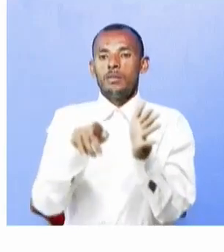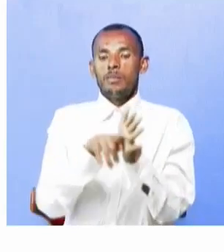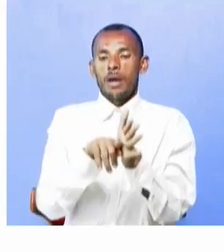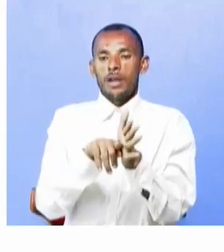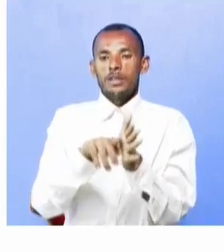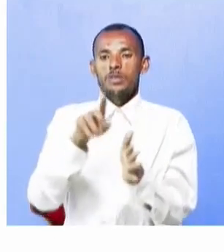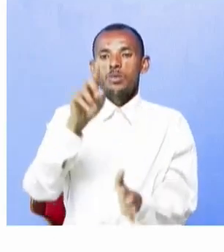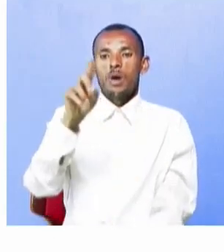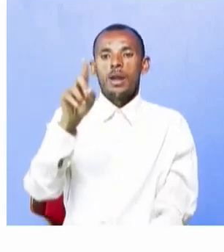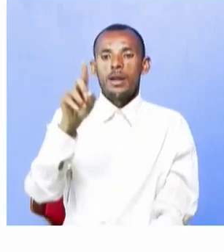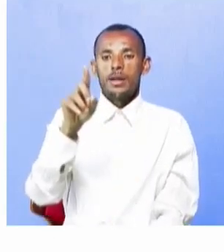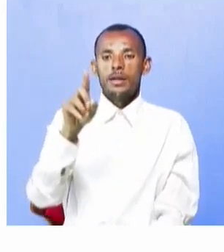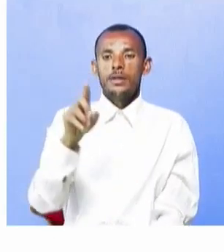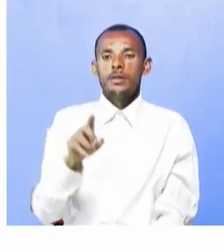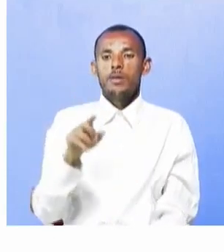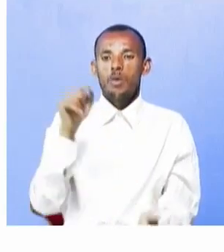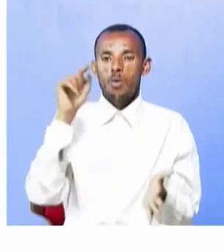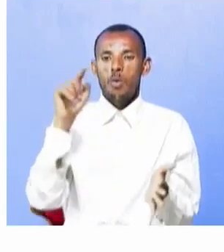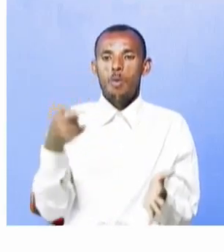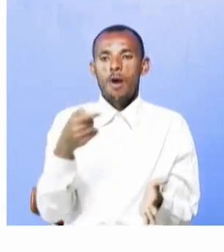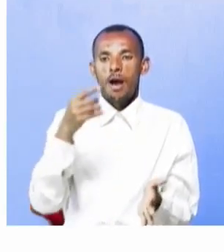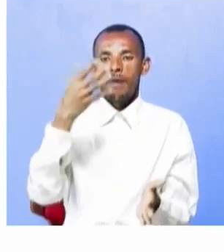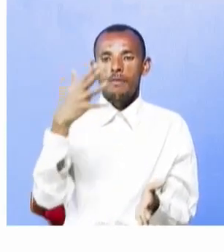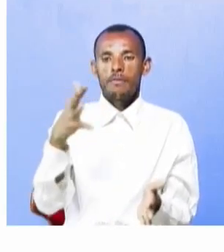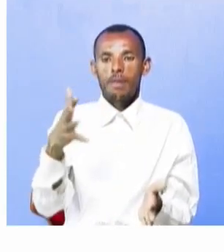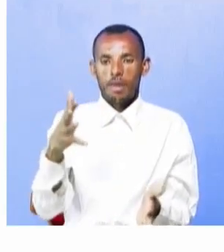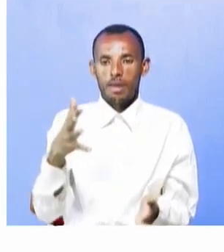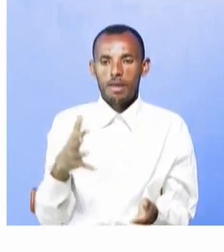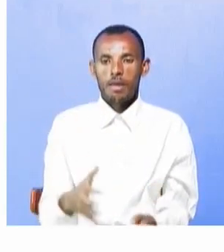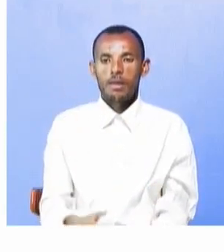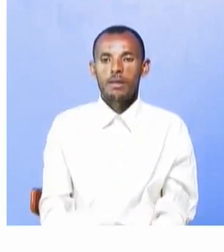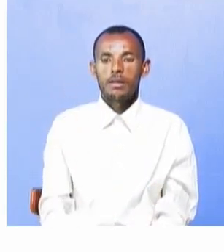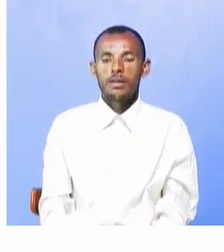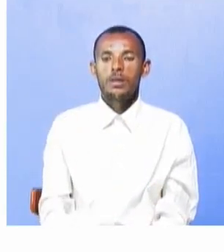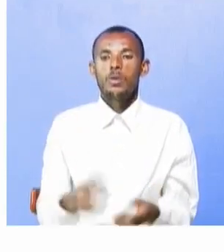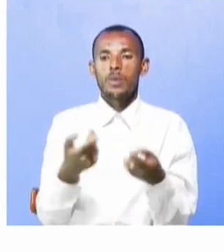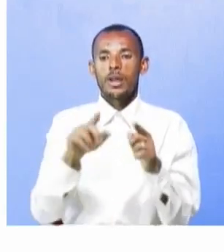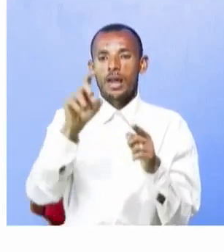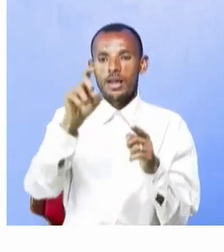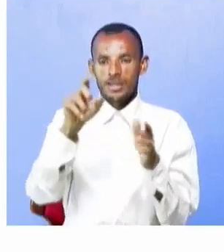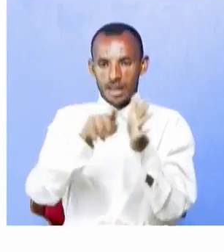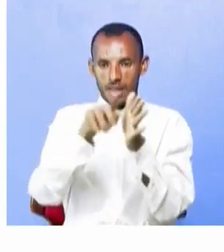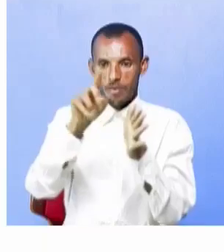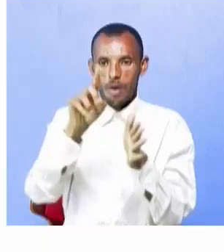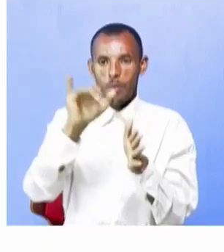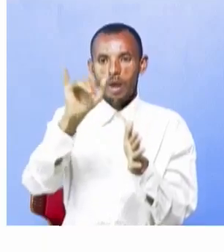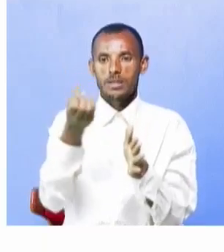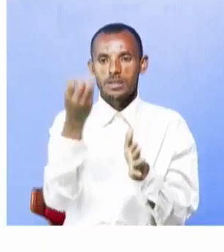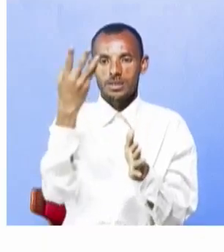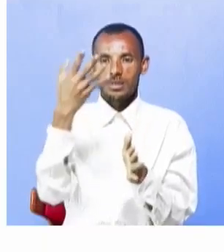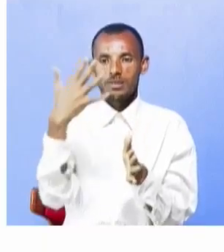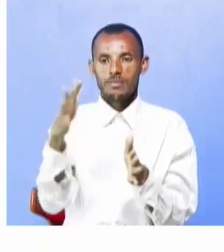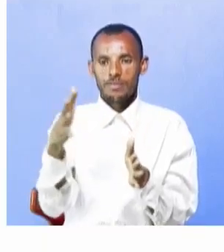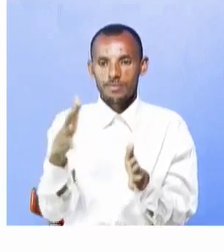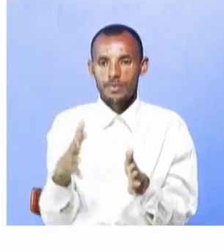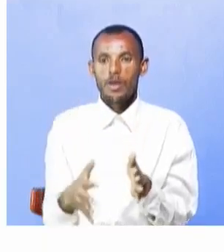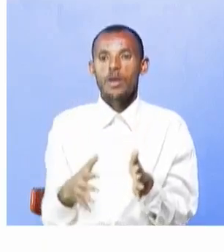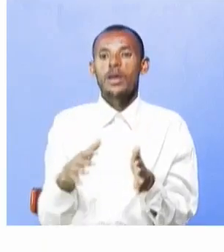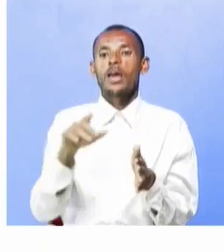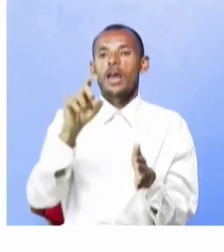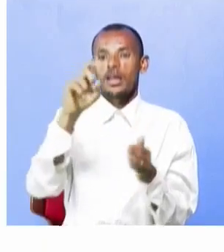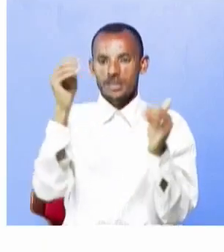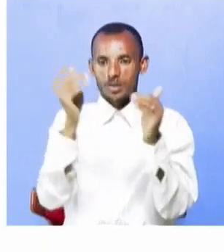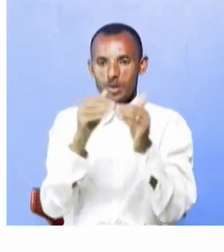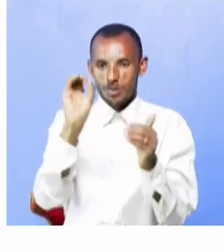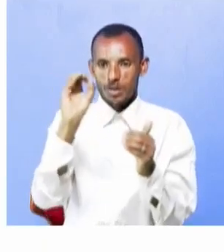1, comma 15. Okay, whenever x is minus 1, y becomes 15. Whenever x